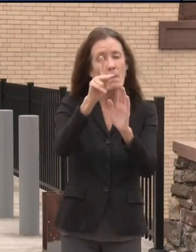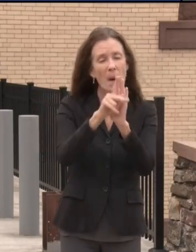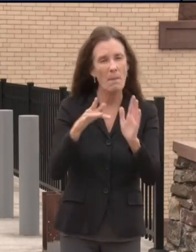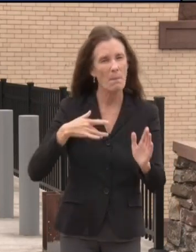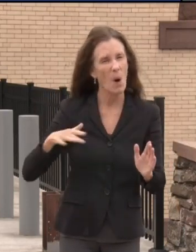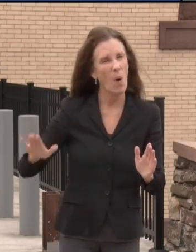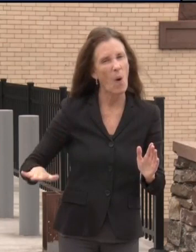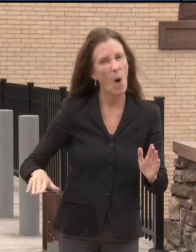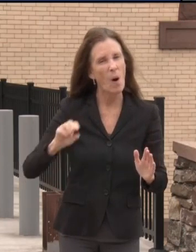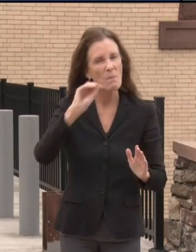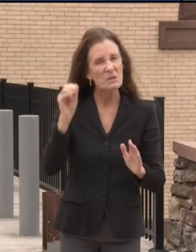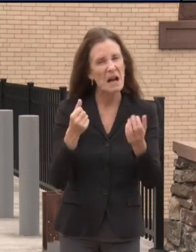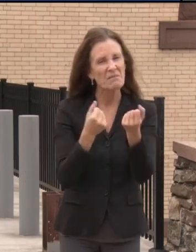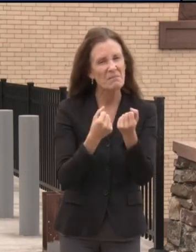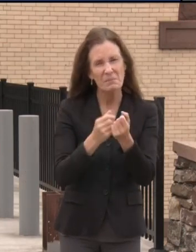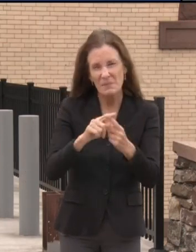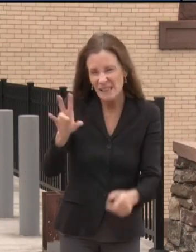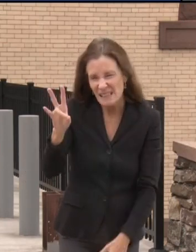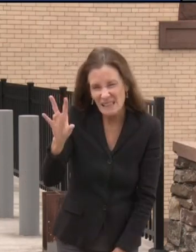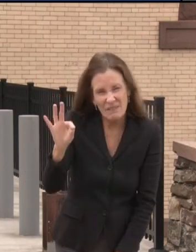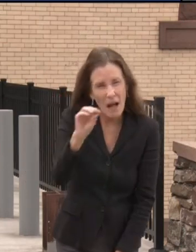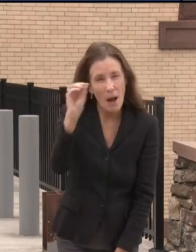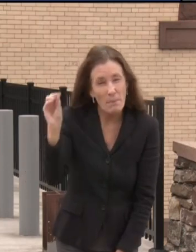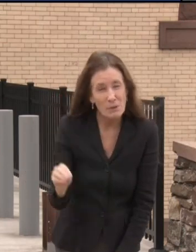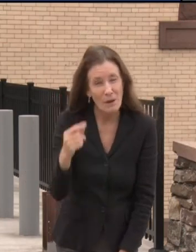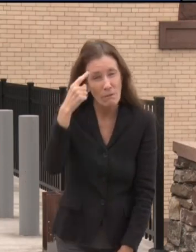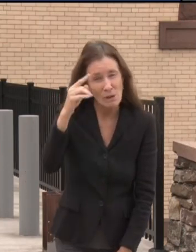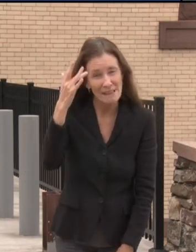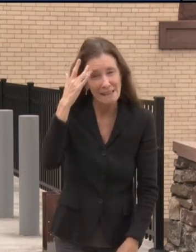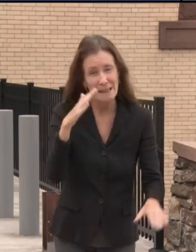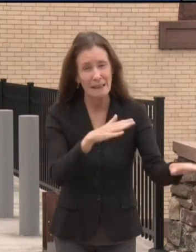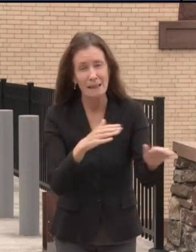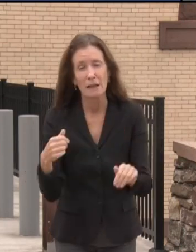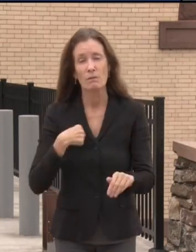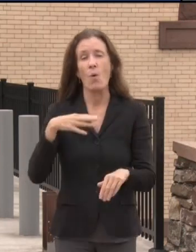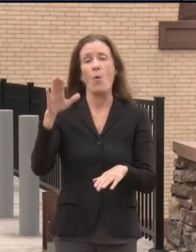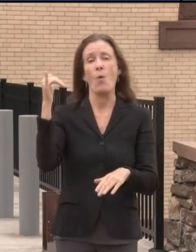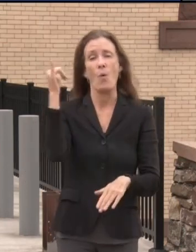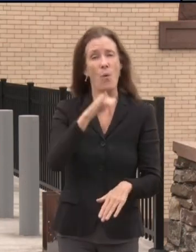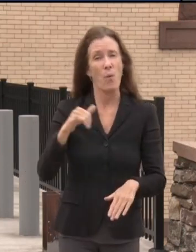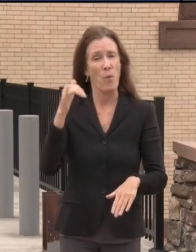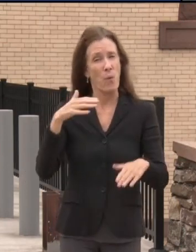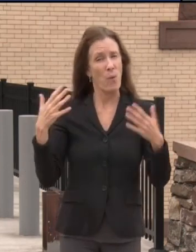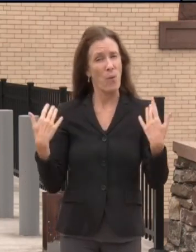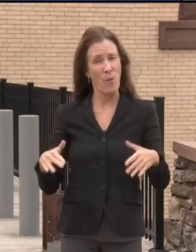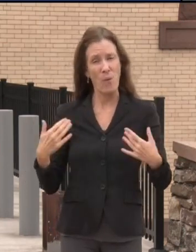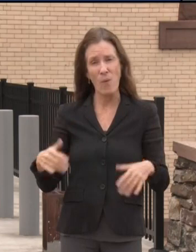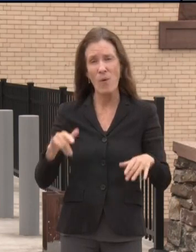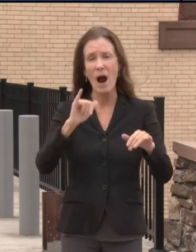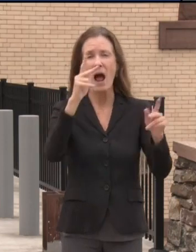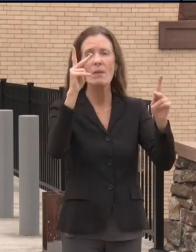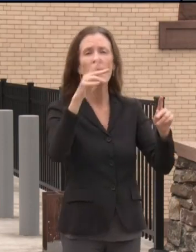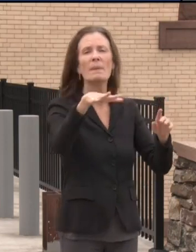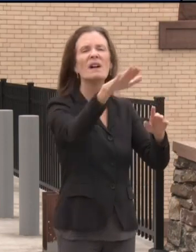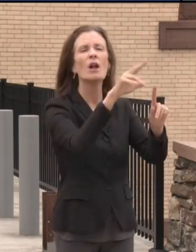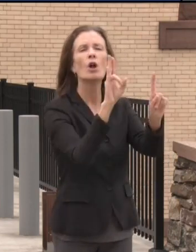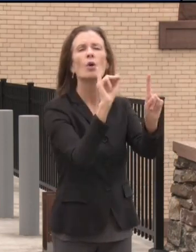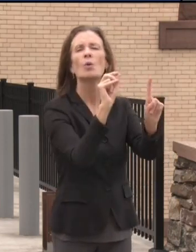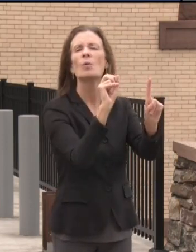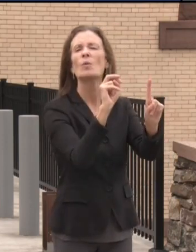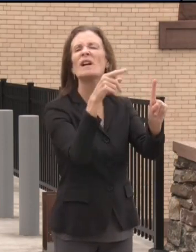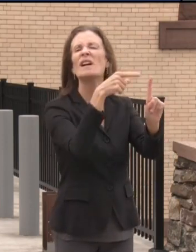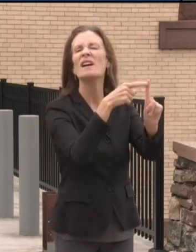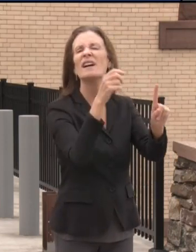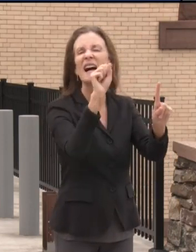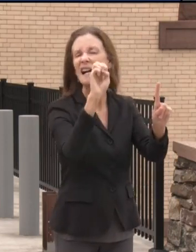labor, like SEIU, which represents healthcare workers and many other frontline workers, they've been long